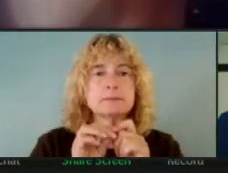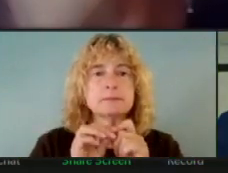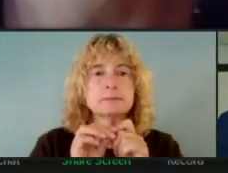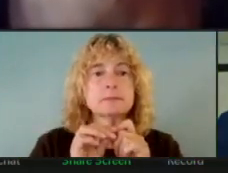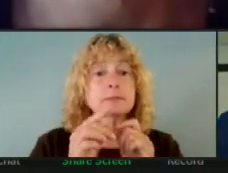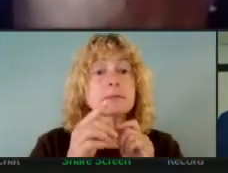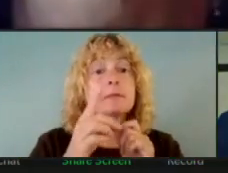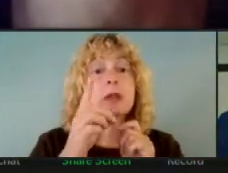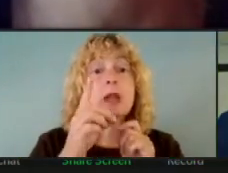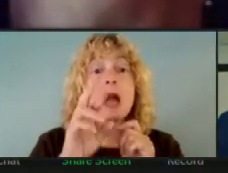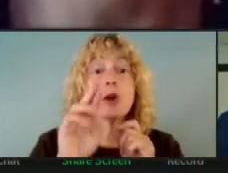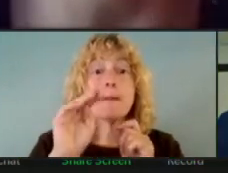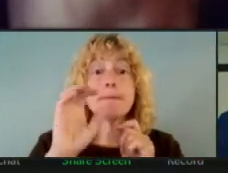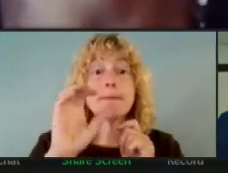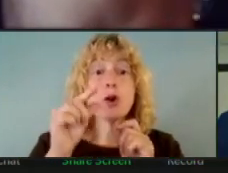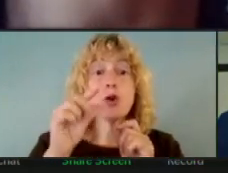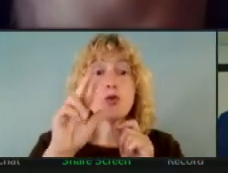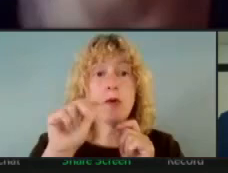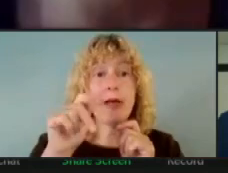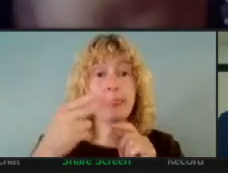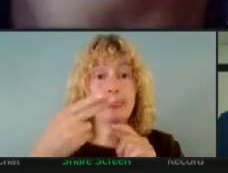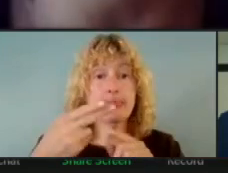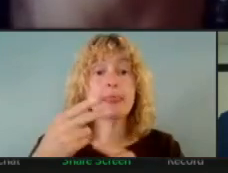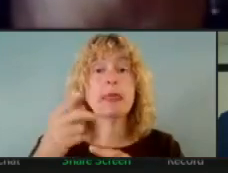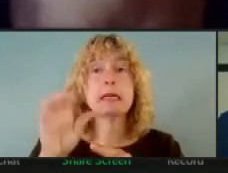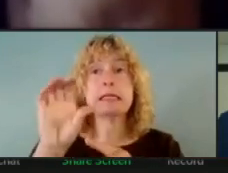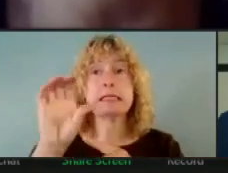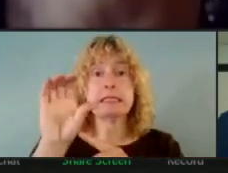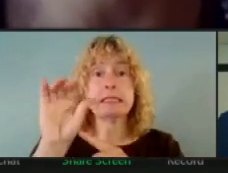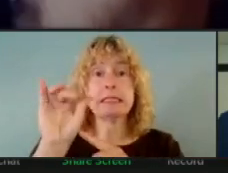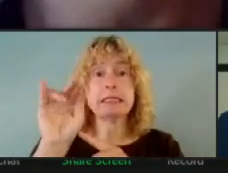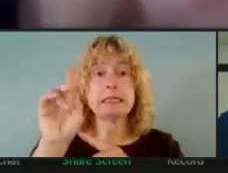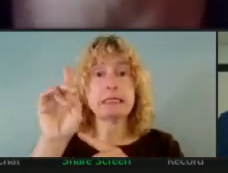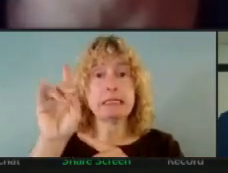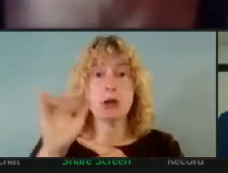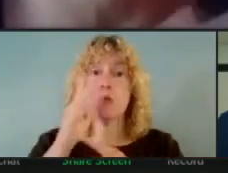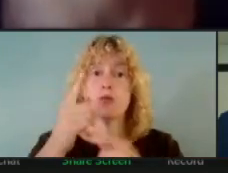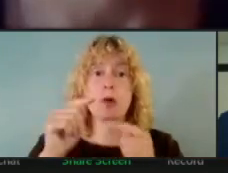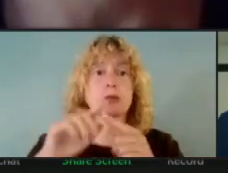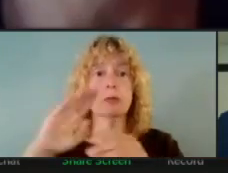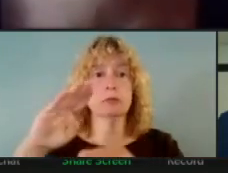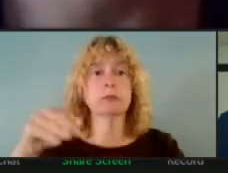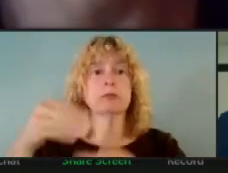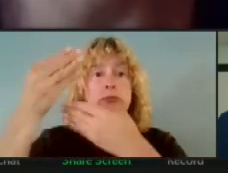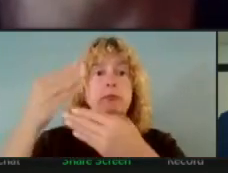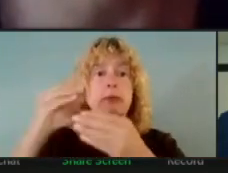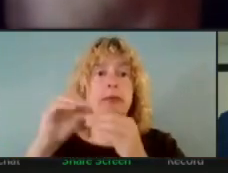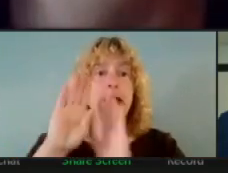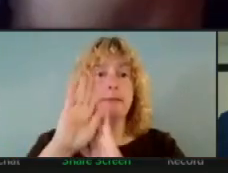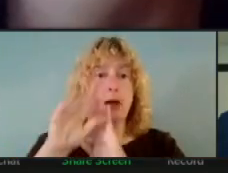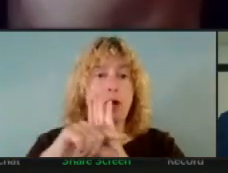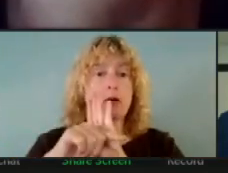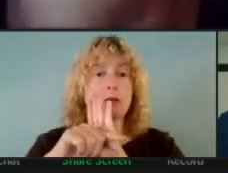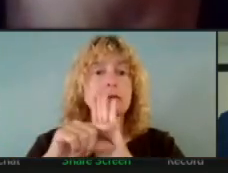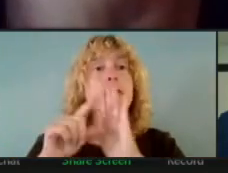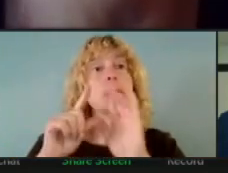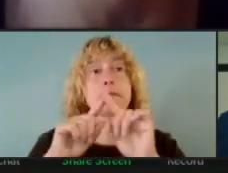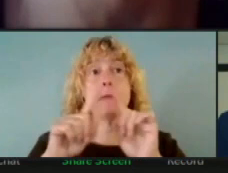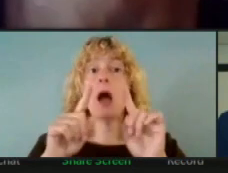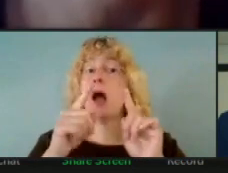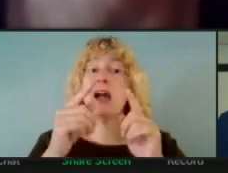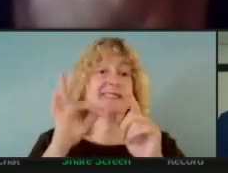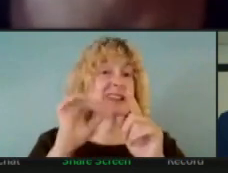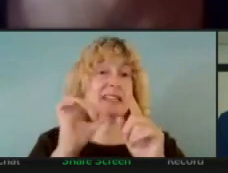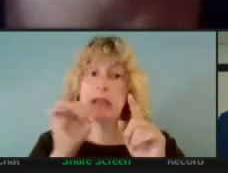Dr. McGrath, so Cindy will try to bring those up in the background, but I can let you know we're happy to make sure that those slides get